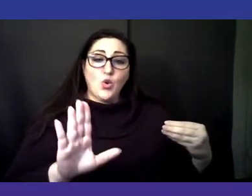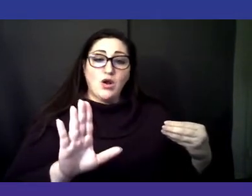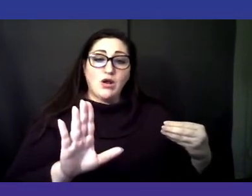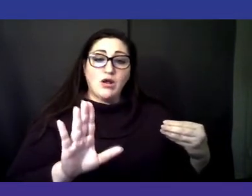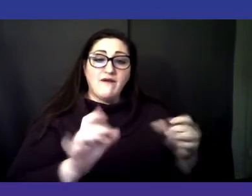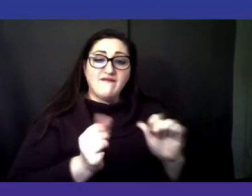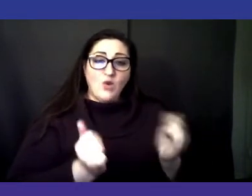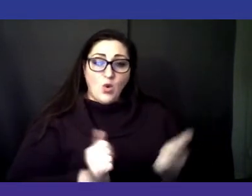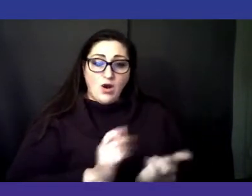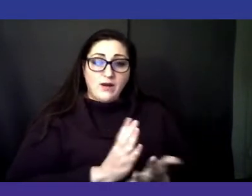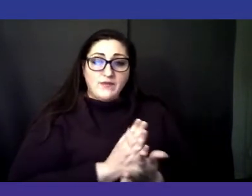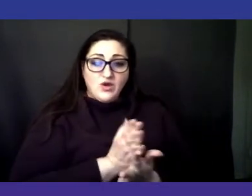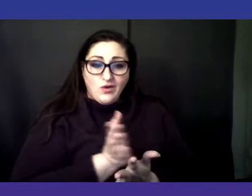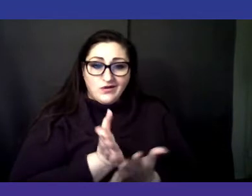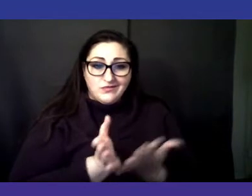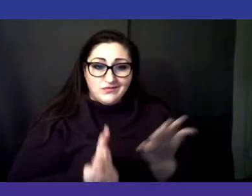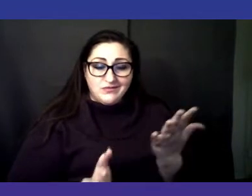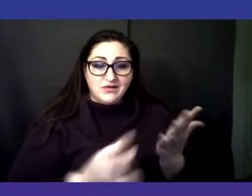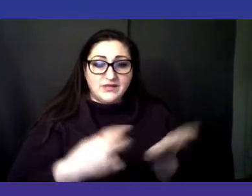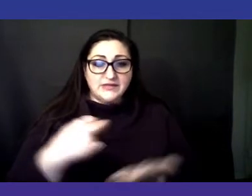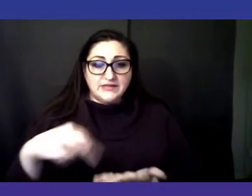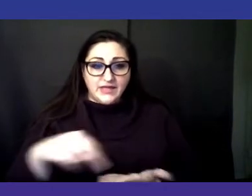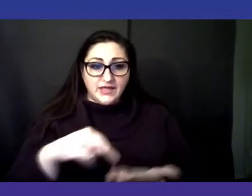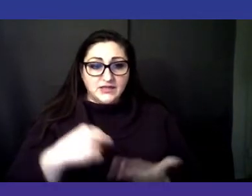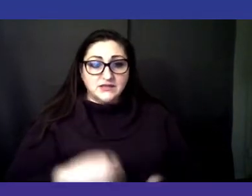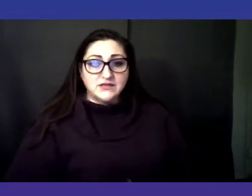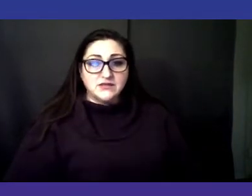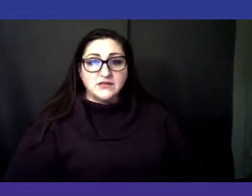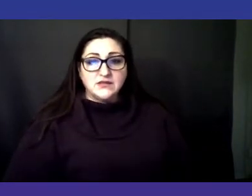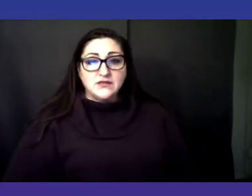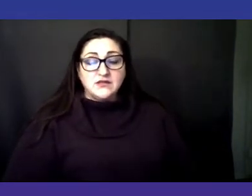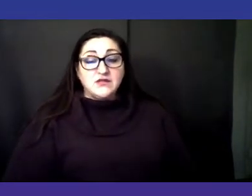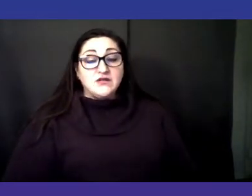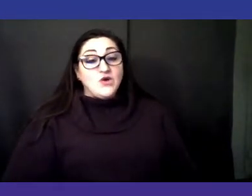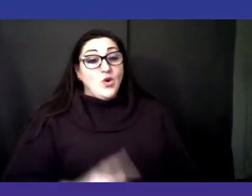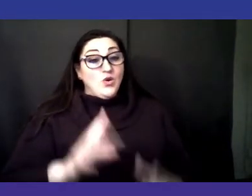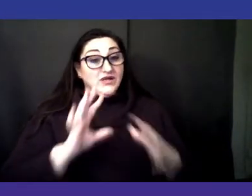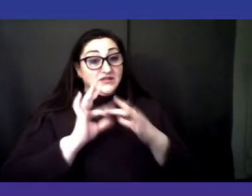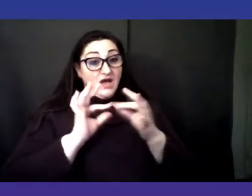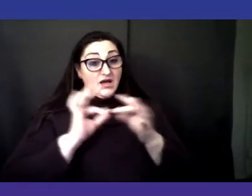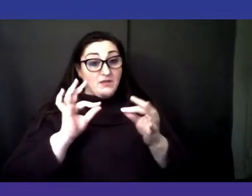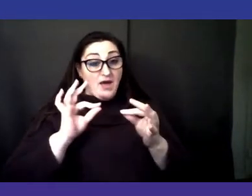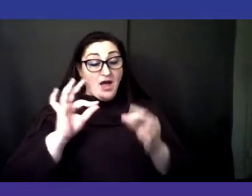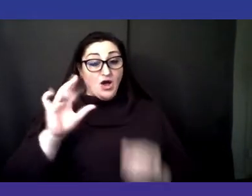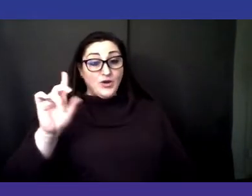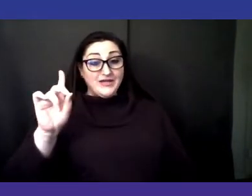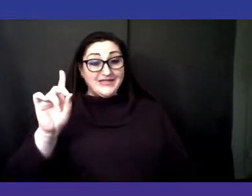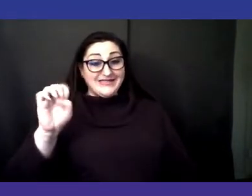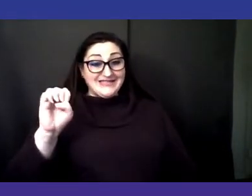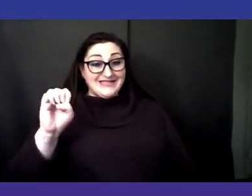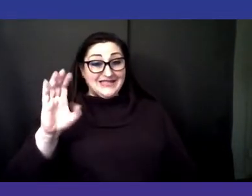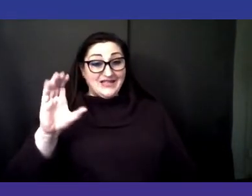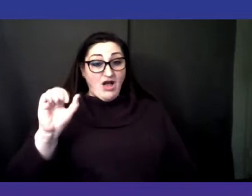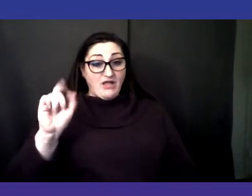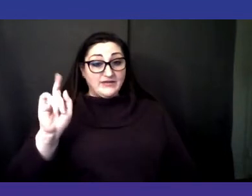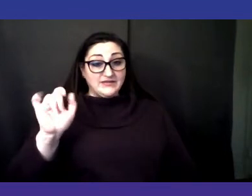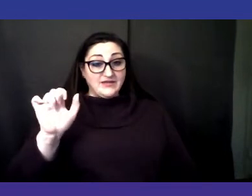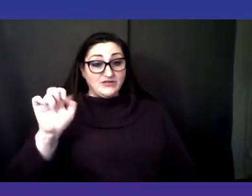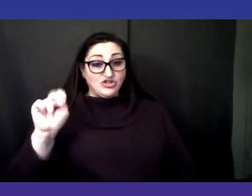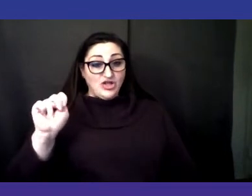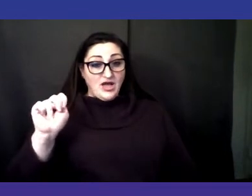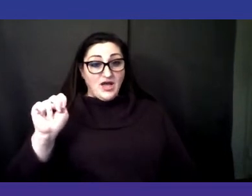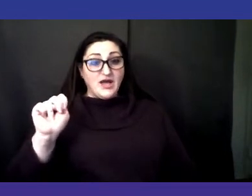think a lot about the decolonization and re-indigenizing as that relation to cultivating